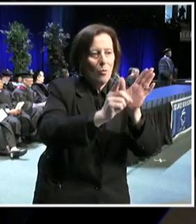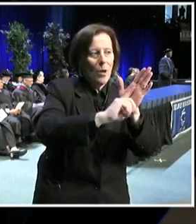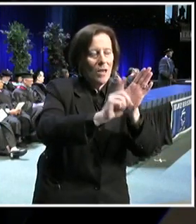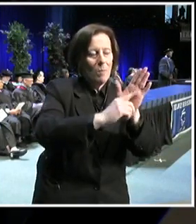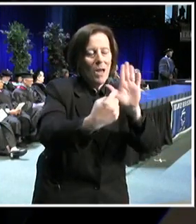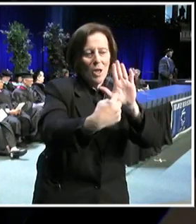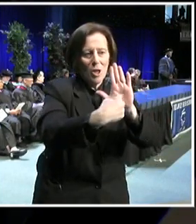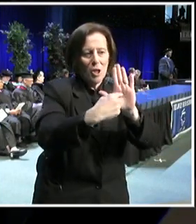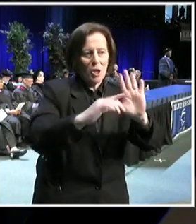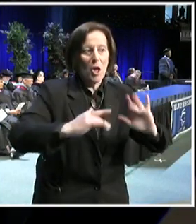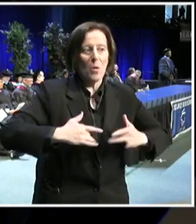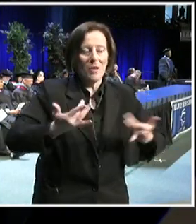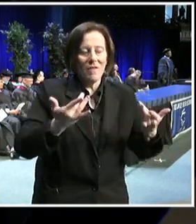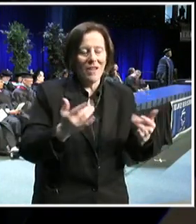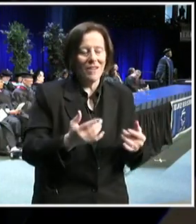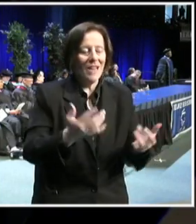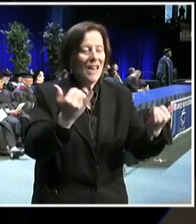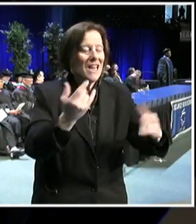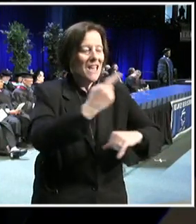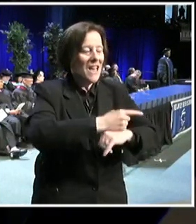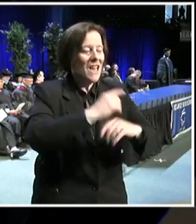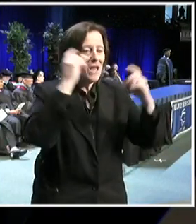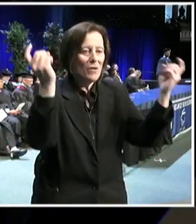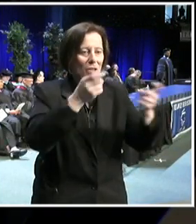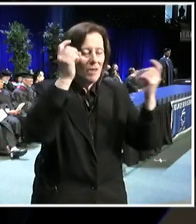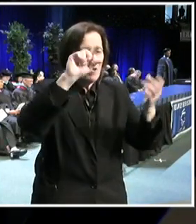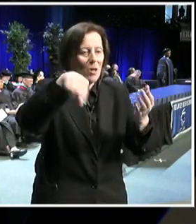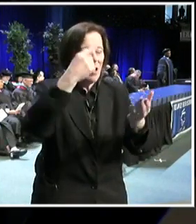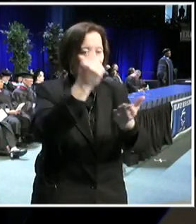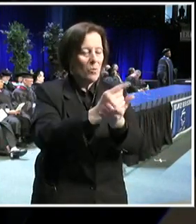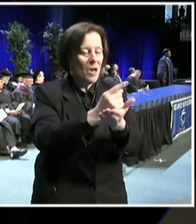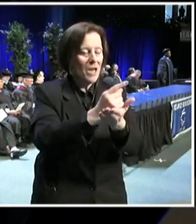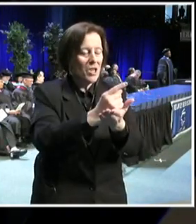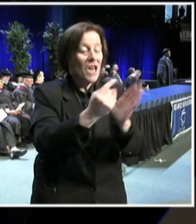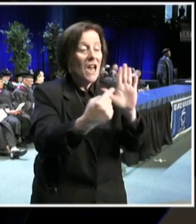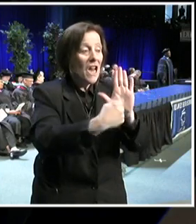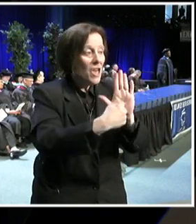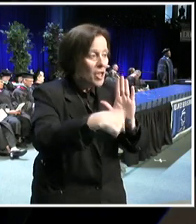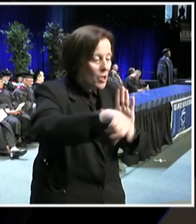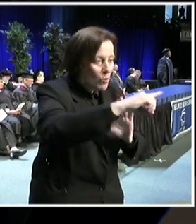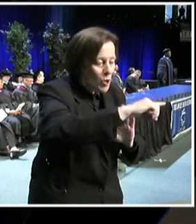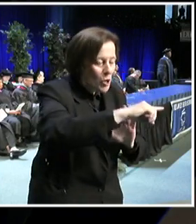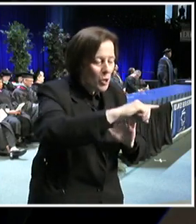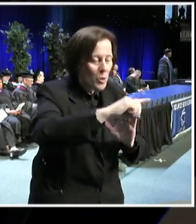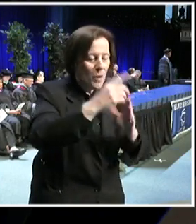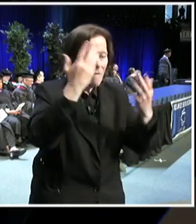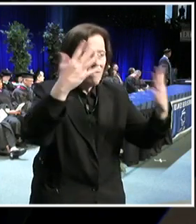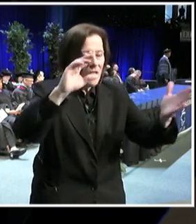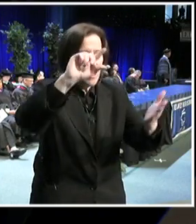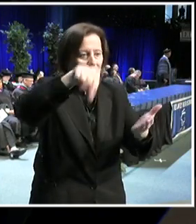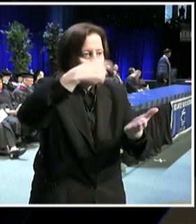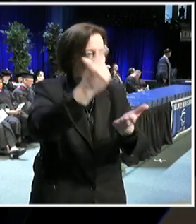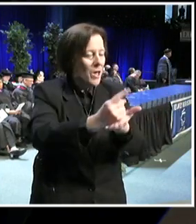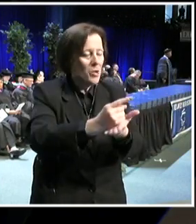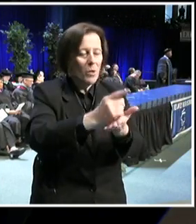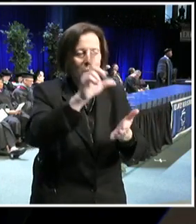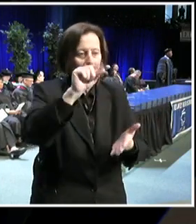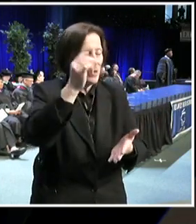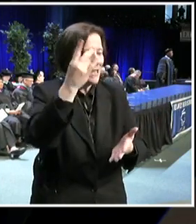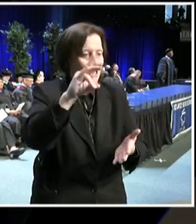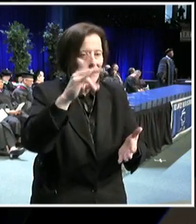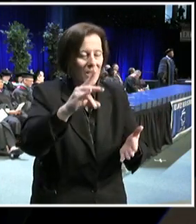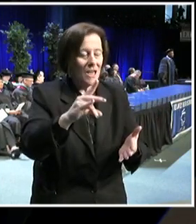event. Today, as you celebrate your graduation, which signifies you as a graduate of the class of 2017,